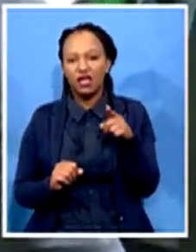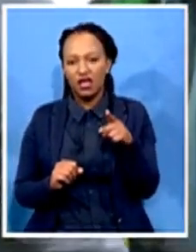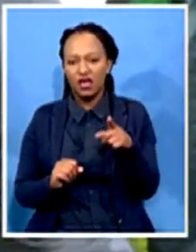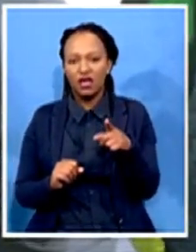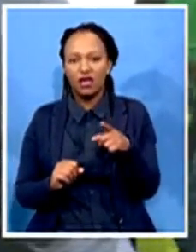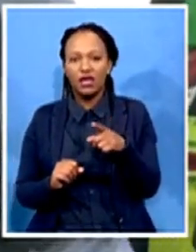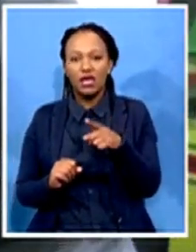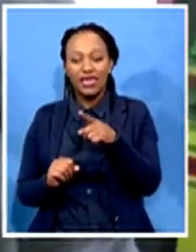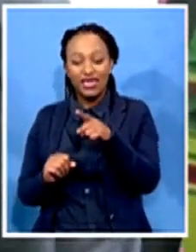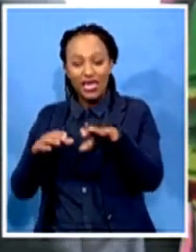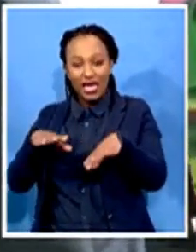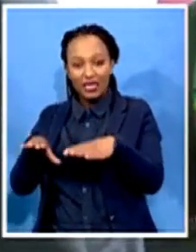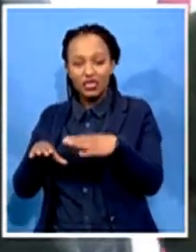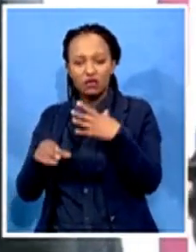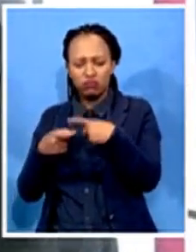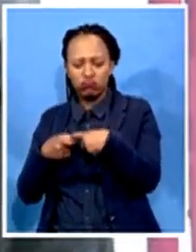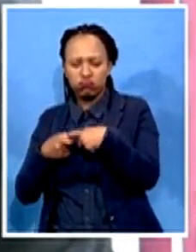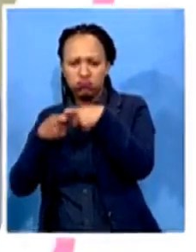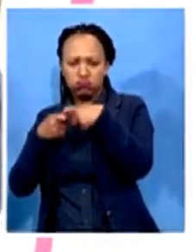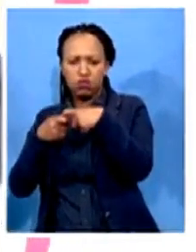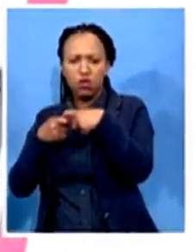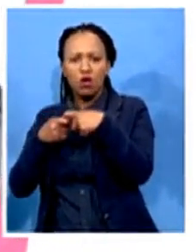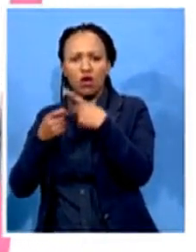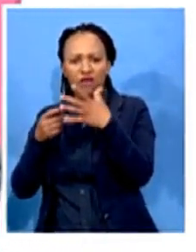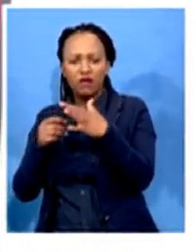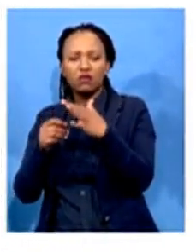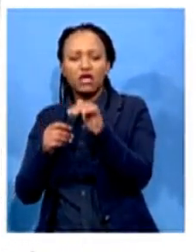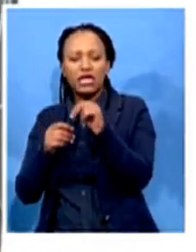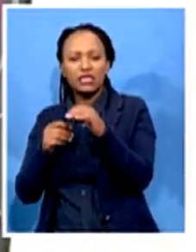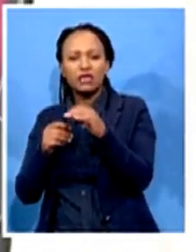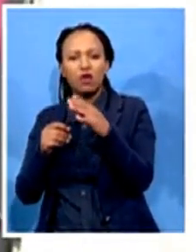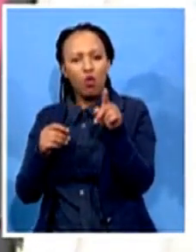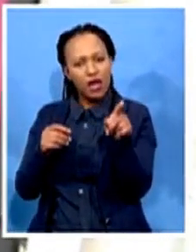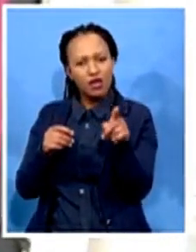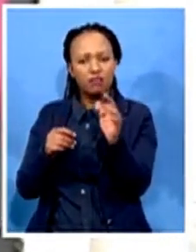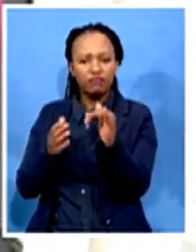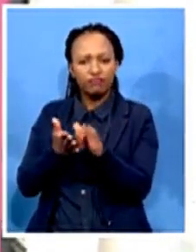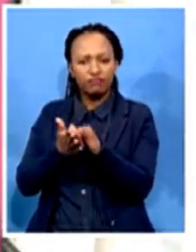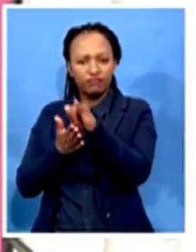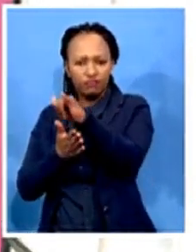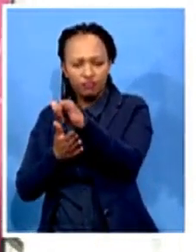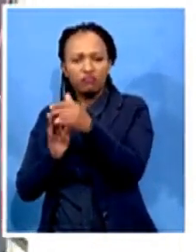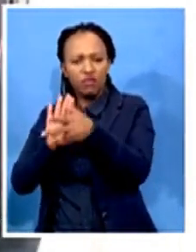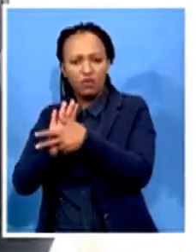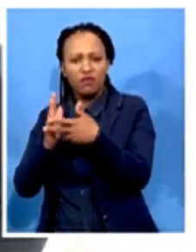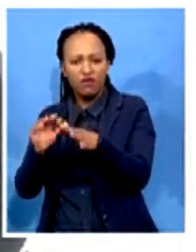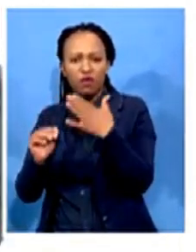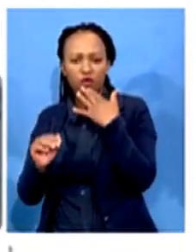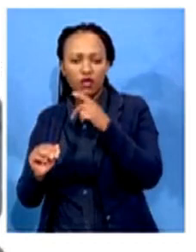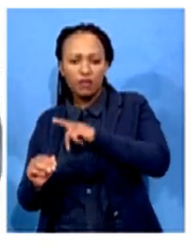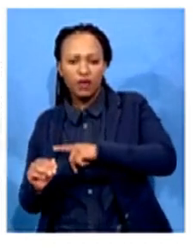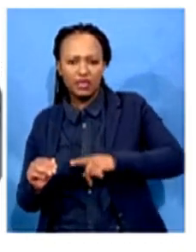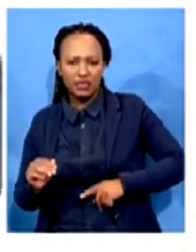to Zimbabwe in an official capacity, and on the flip side of the coin, the president himself was party to the decision of